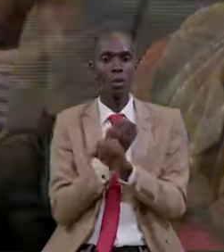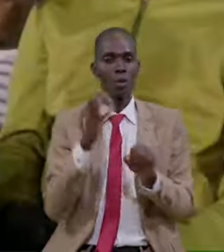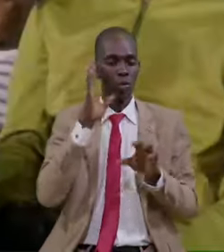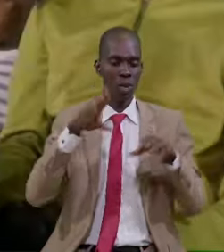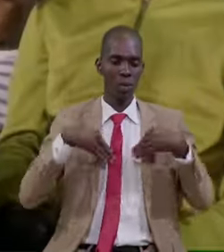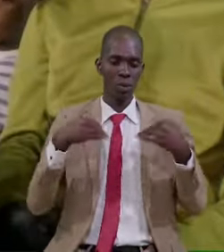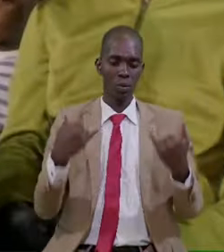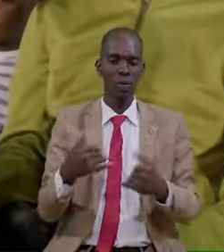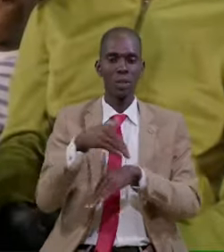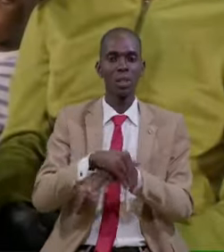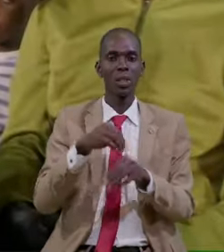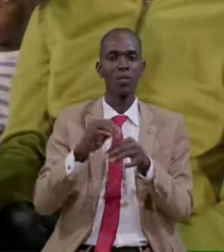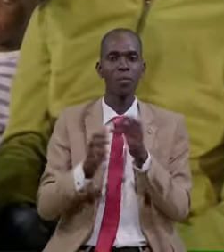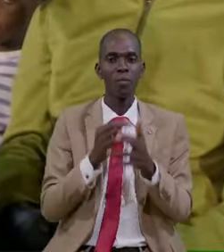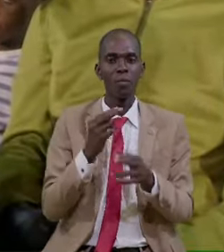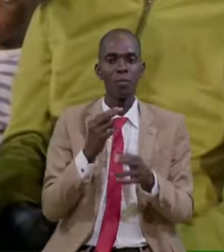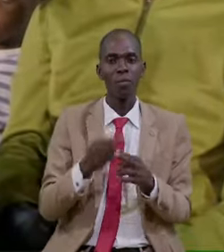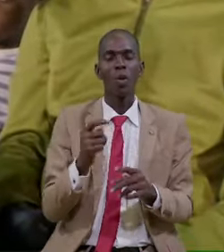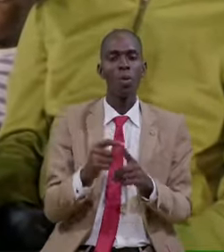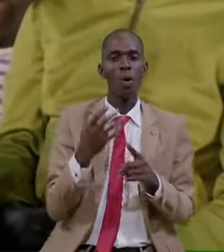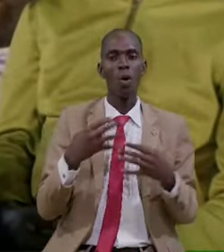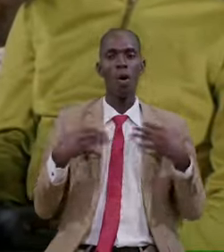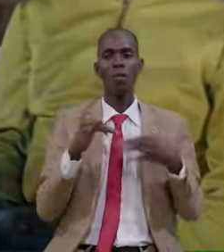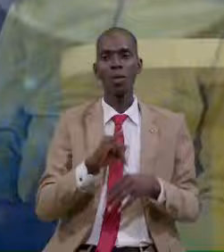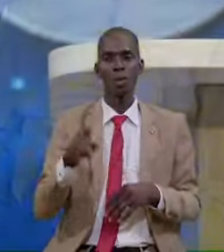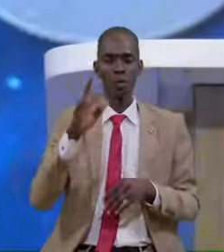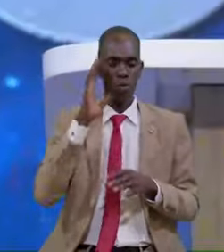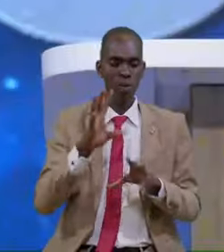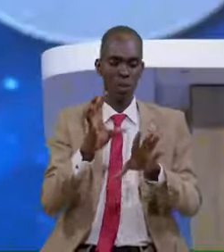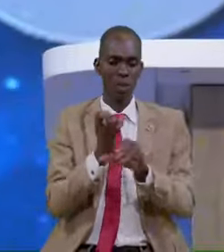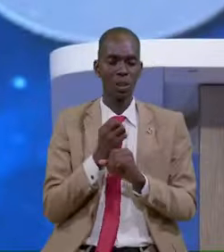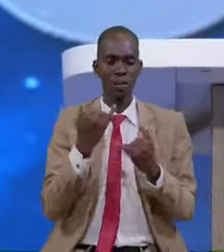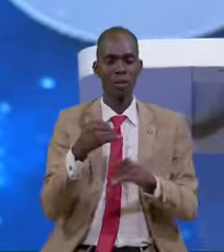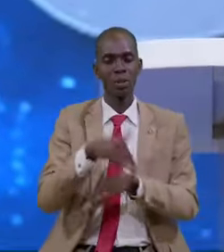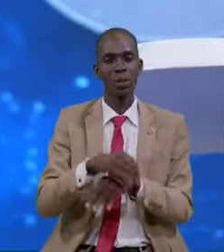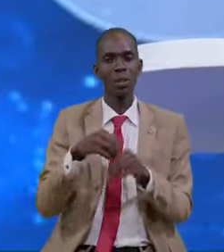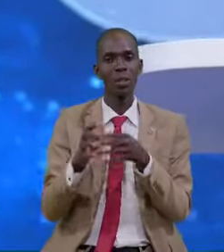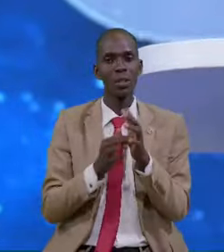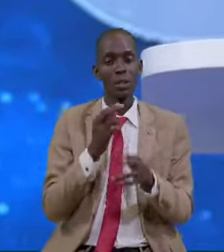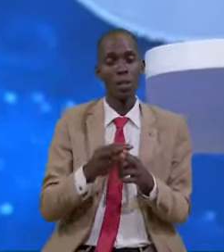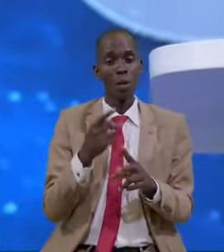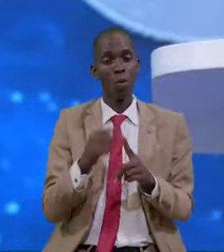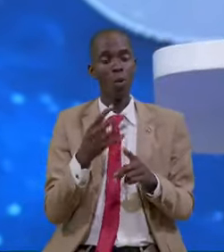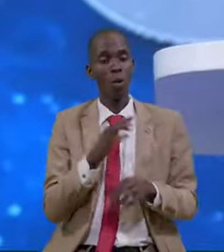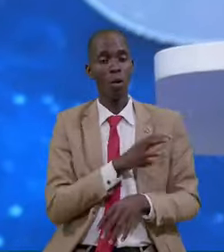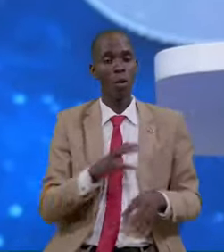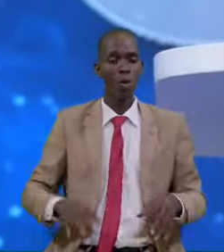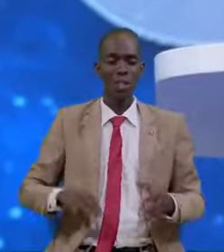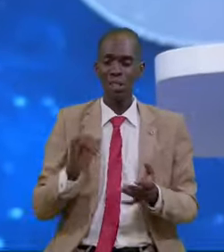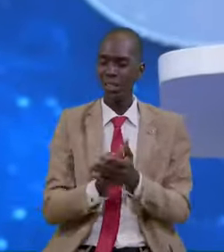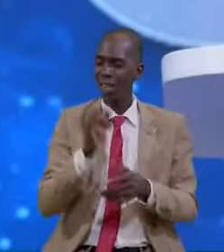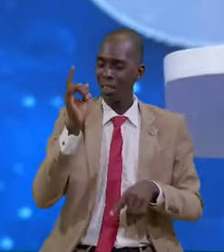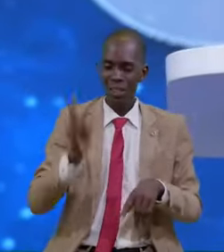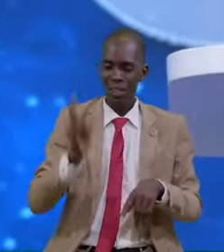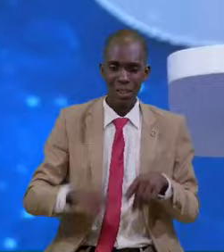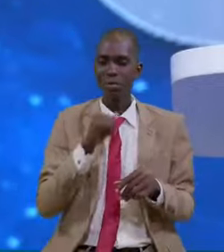tonight. The word of healing you receive tonight. The word of Christ that can never pass away.